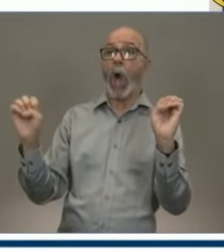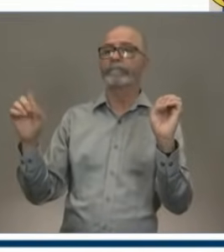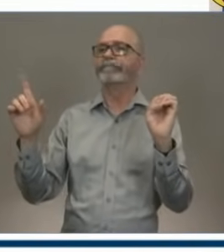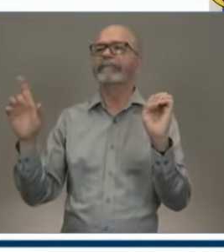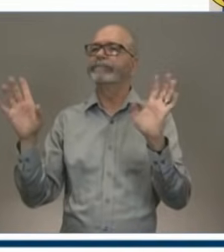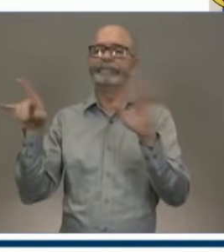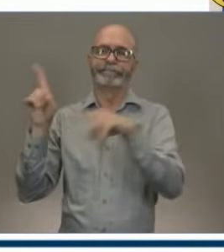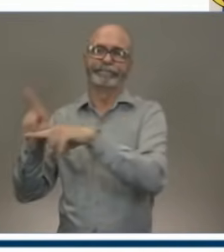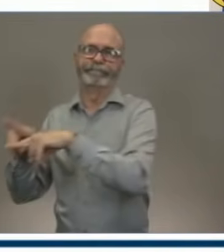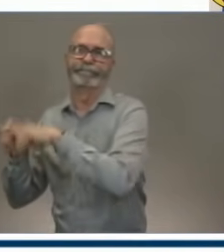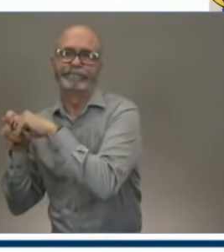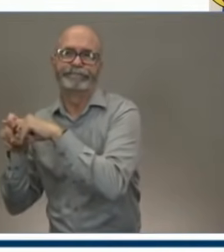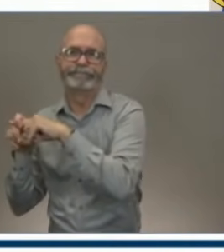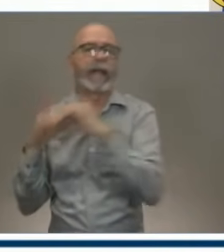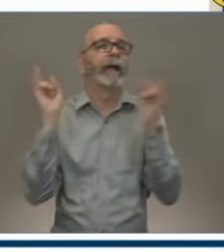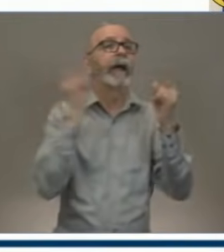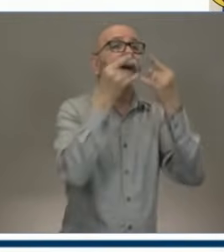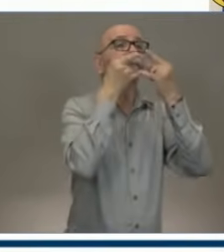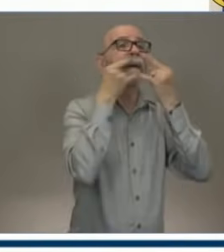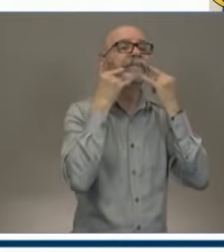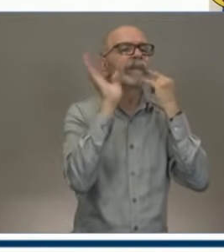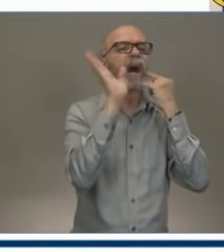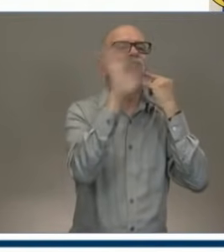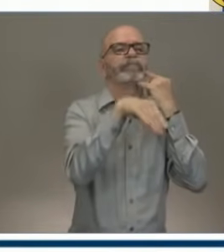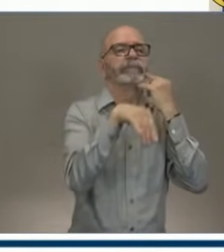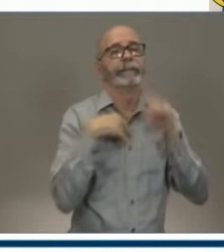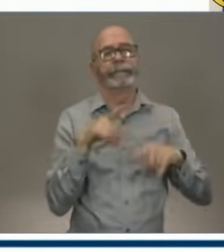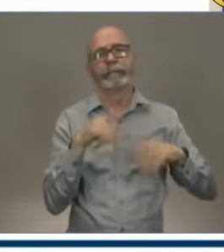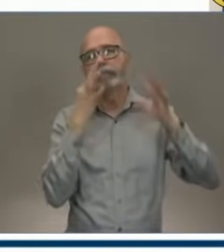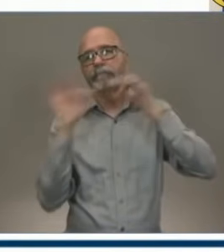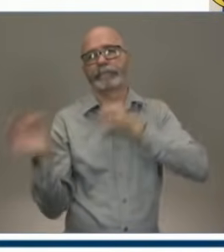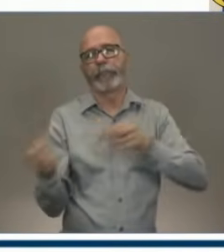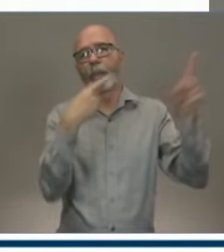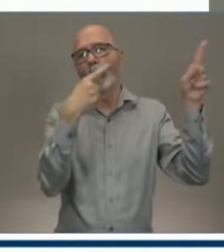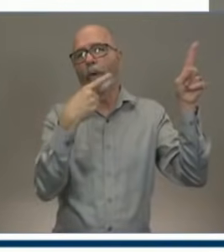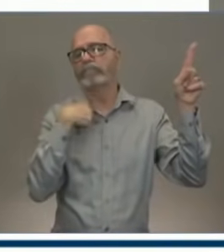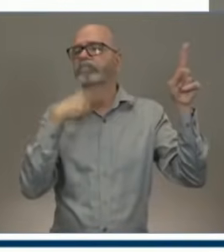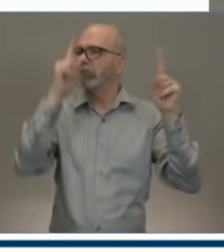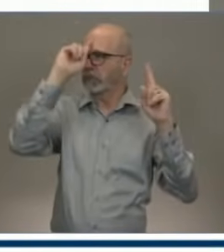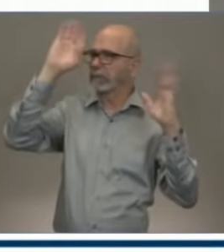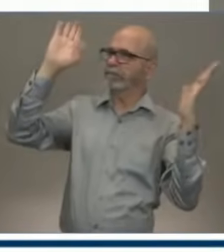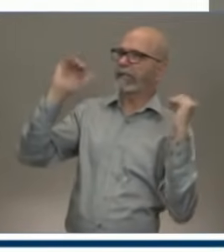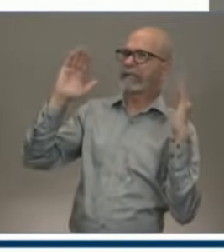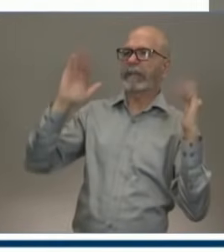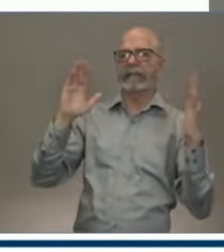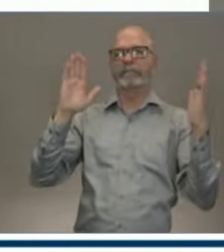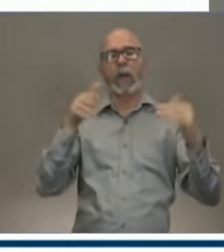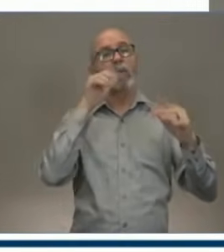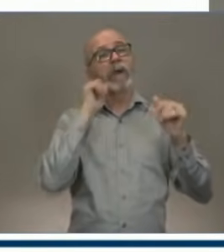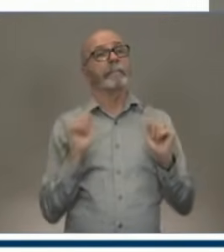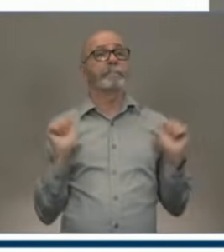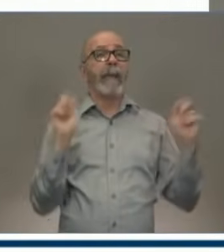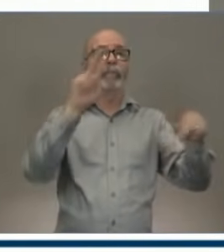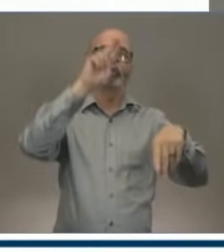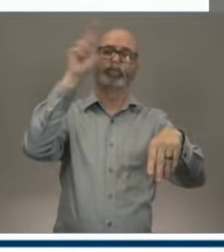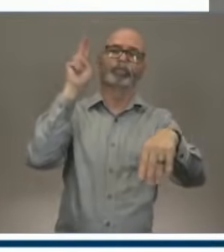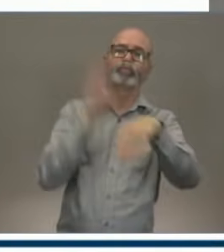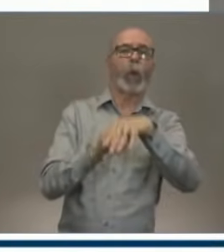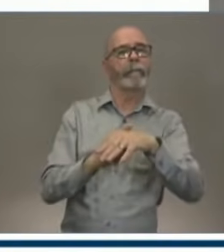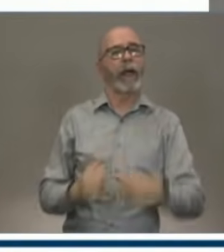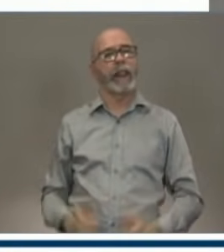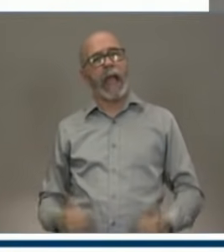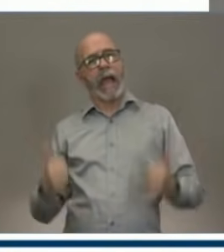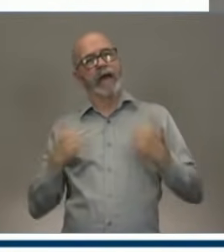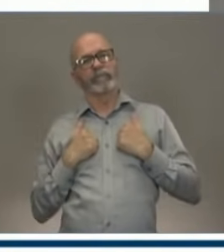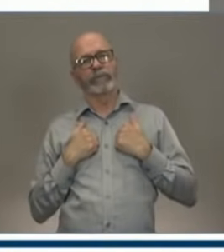to what looks like and feels like normal? So that's $1 million question, but I think if